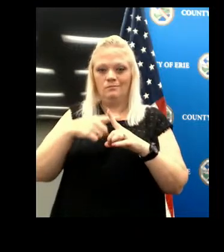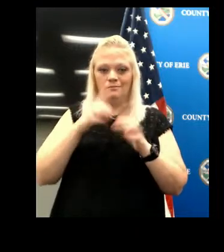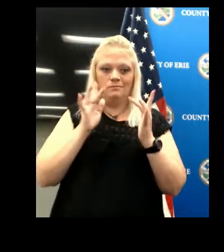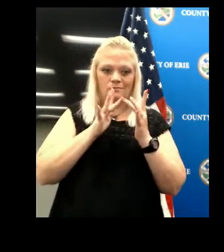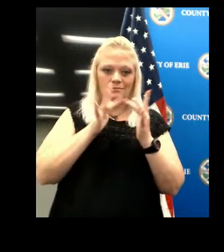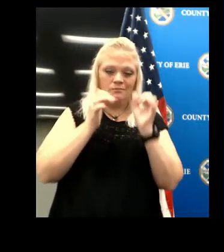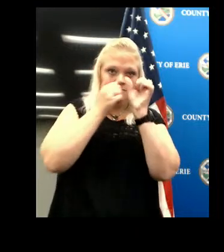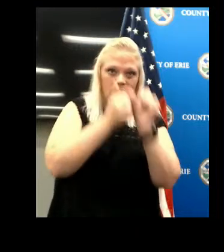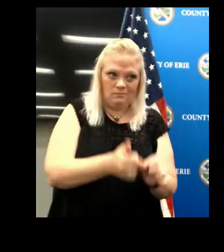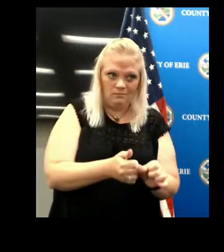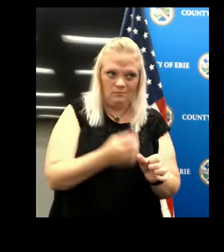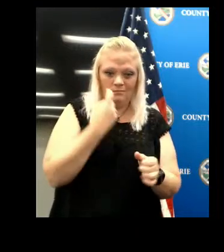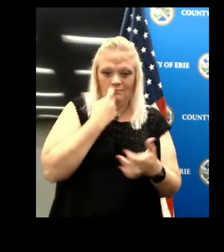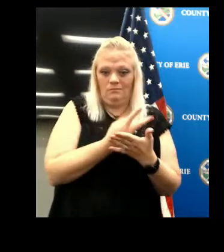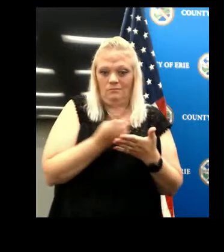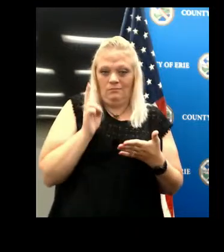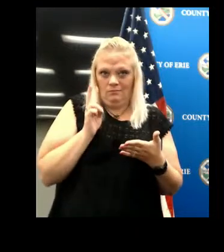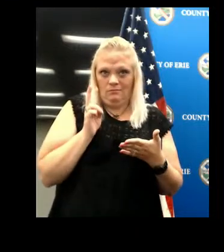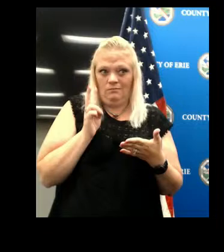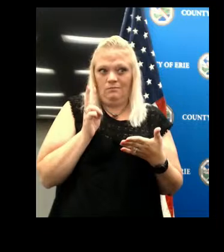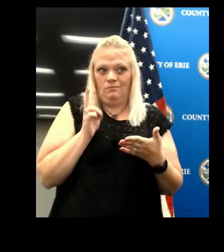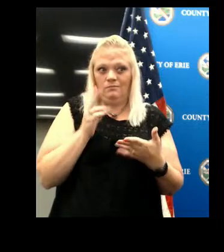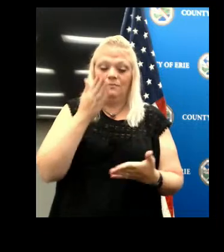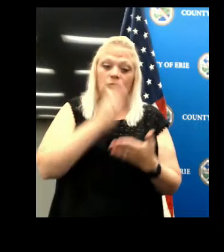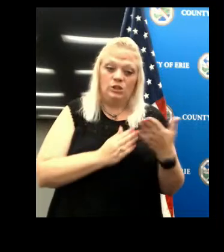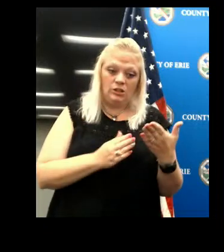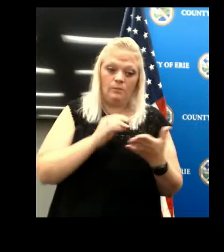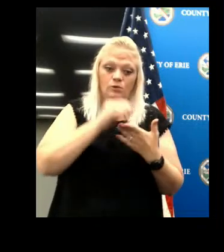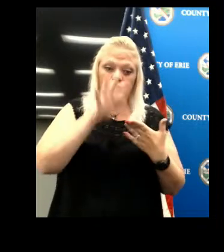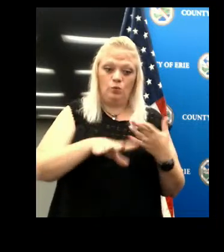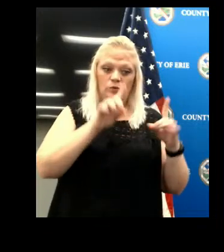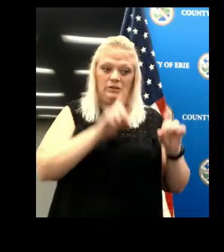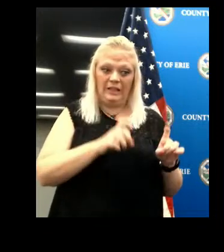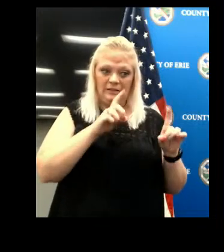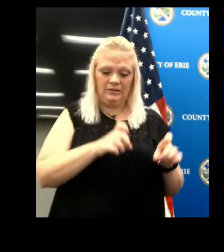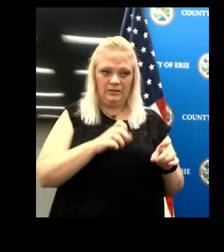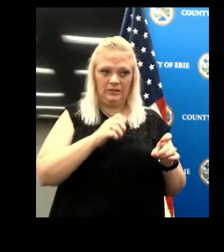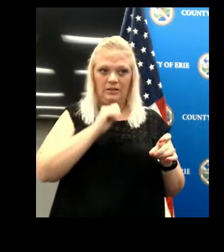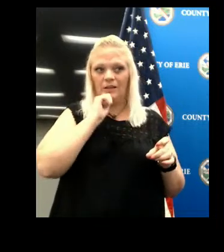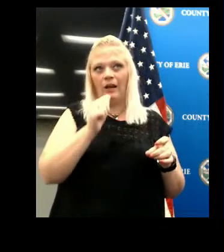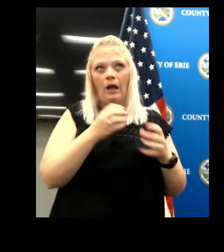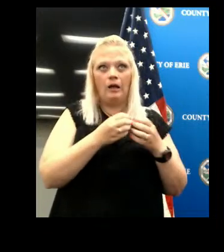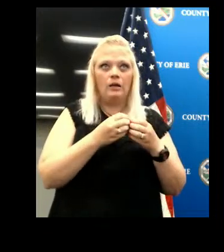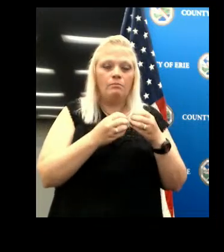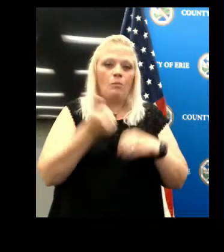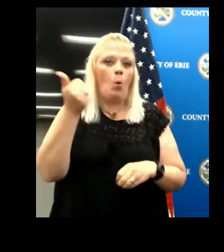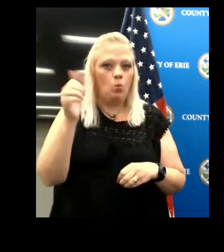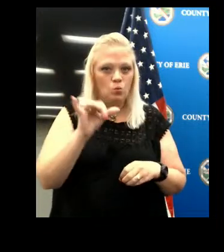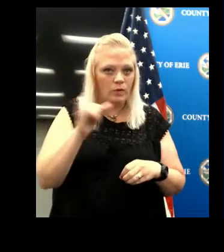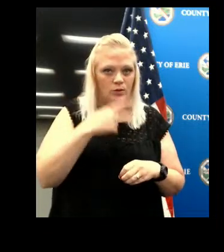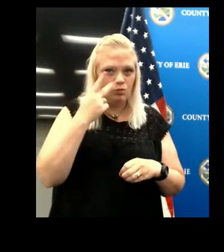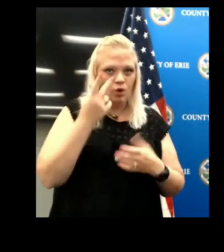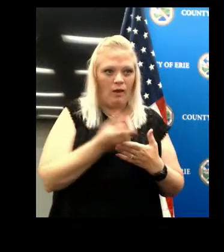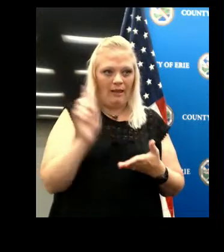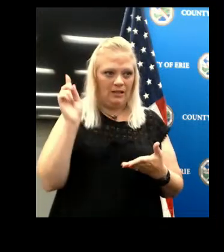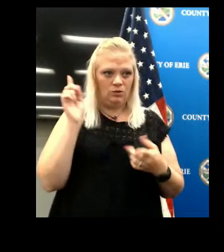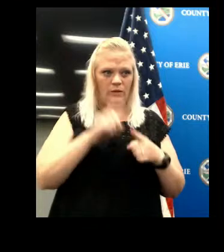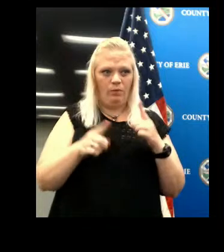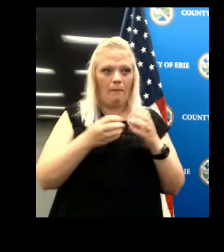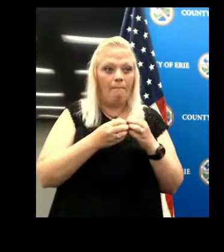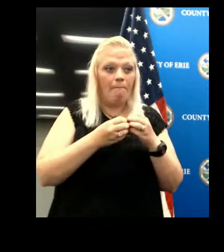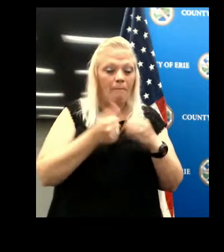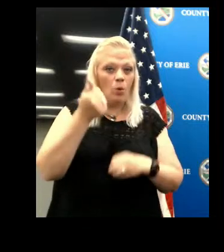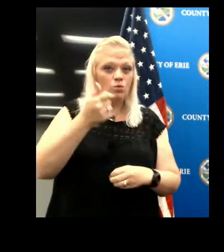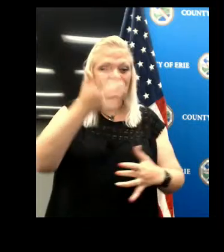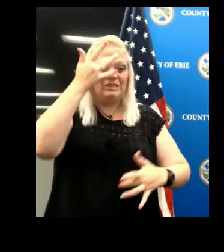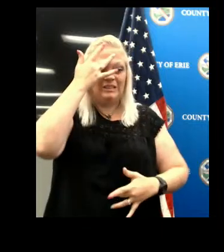last 2 weeks indicates that some of the students who were tested, not the large majority like we saw last week, but a majority were